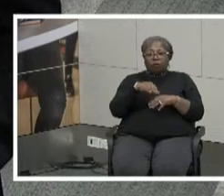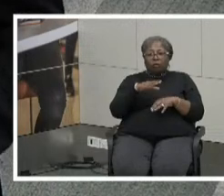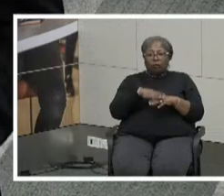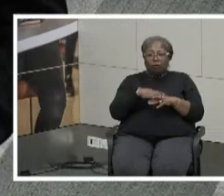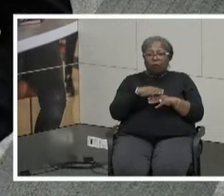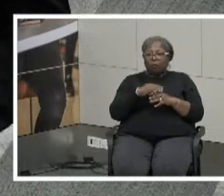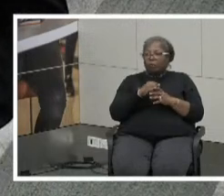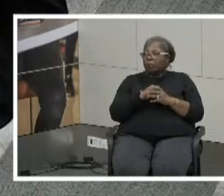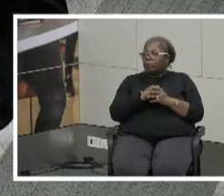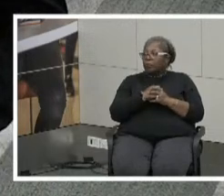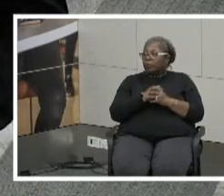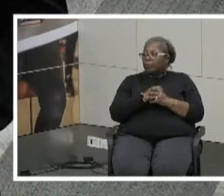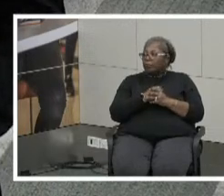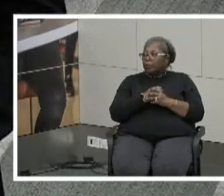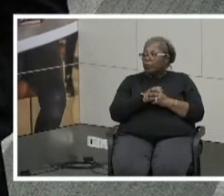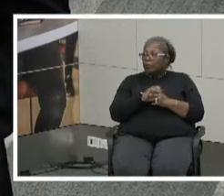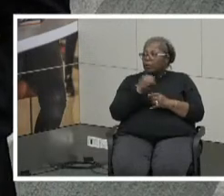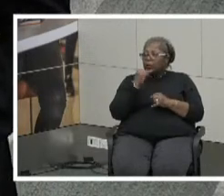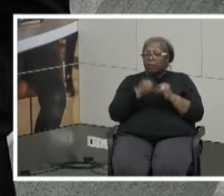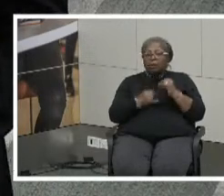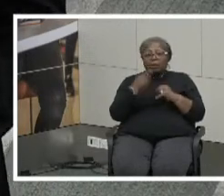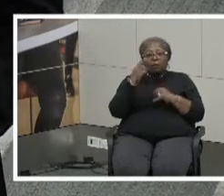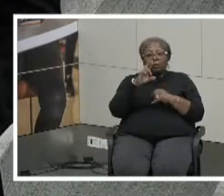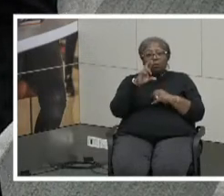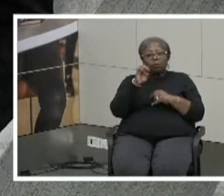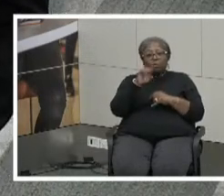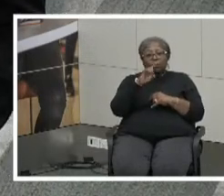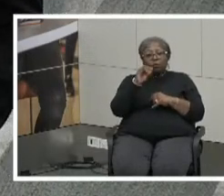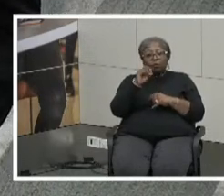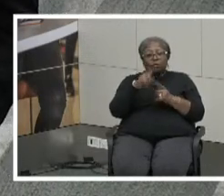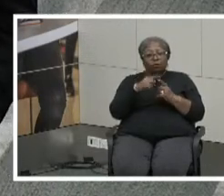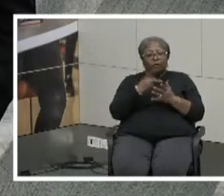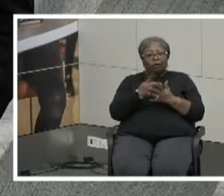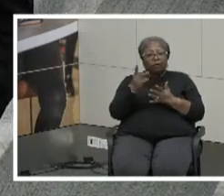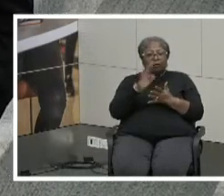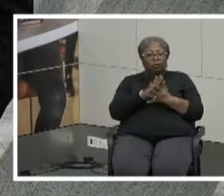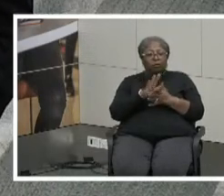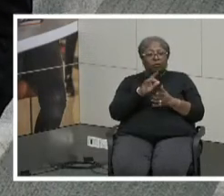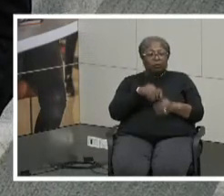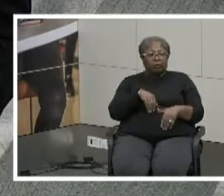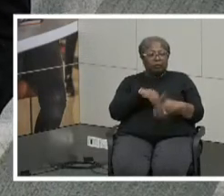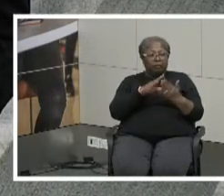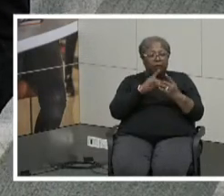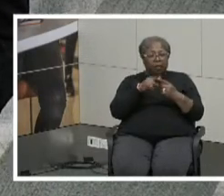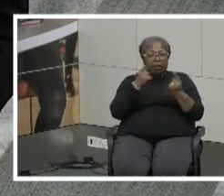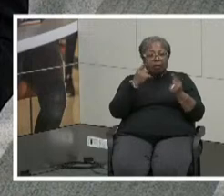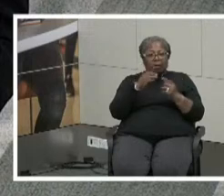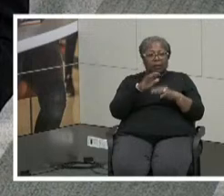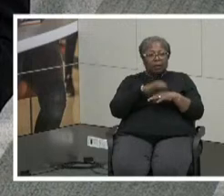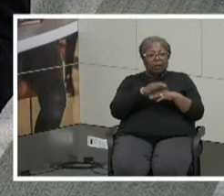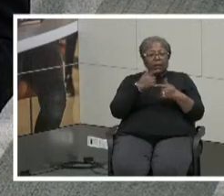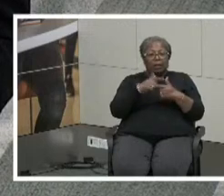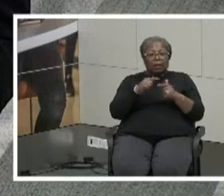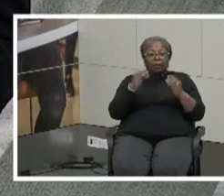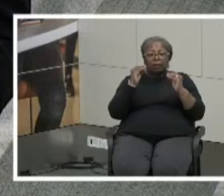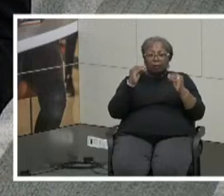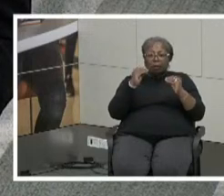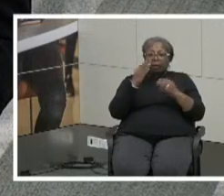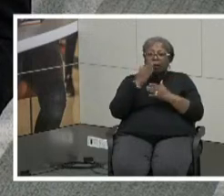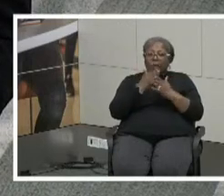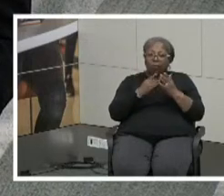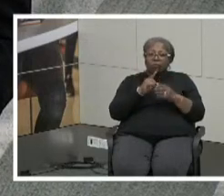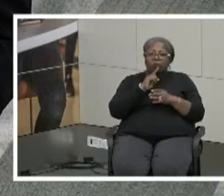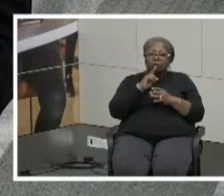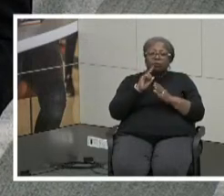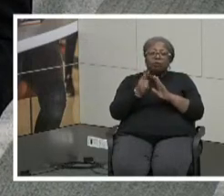in it lastly rezoning to a failing school in the face of opposition to English language instruction is almost certainly going